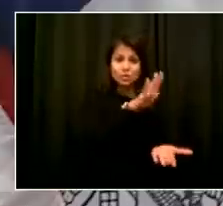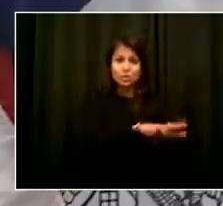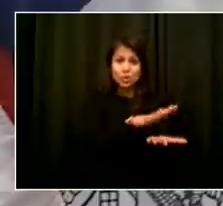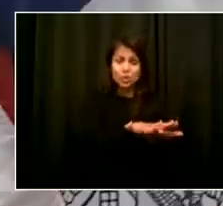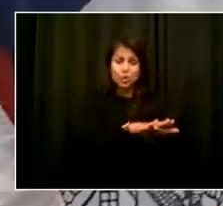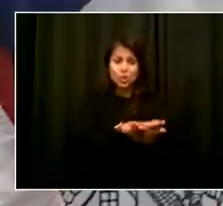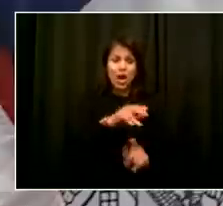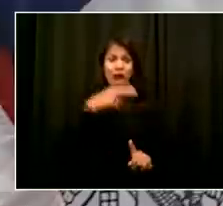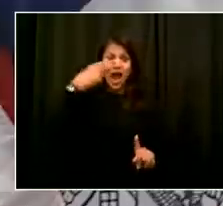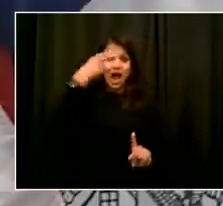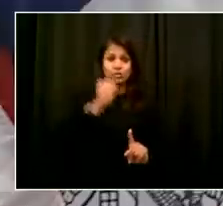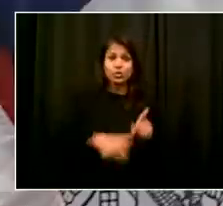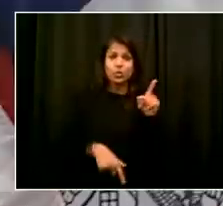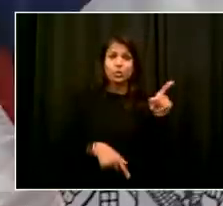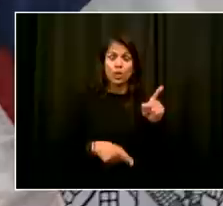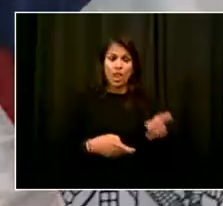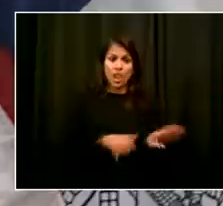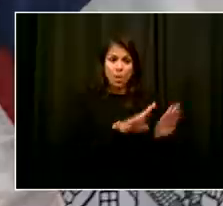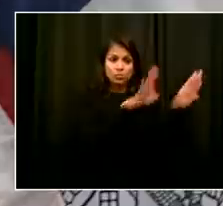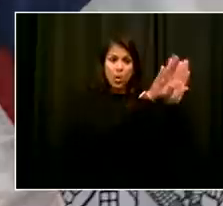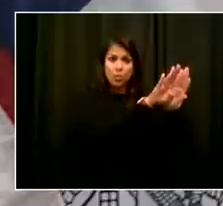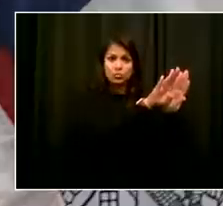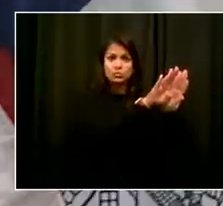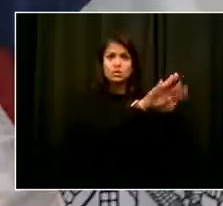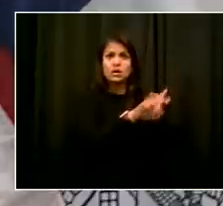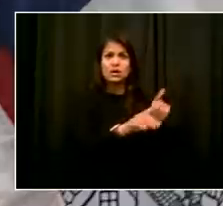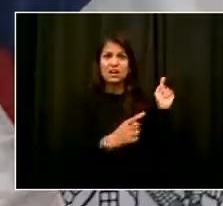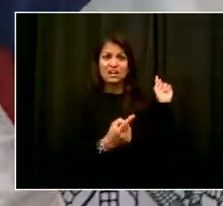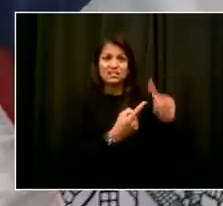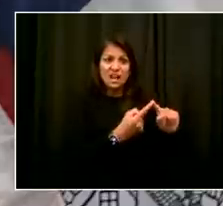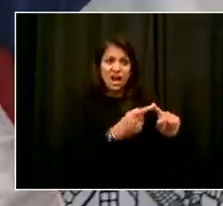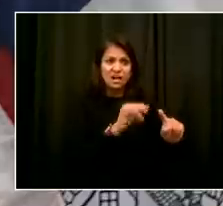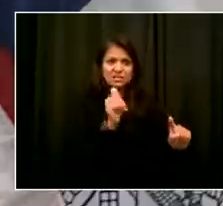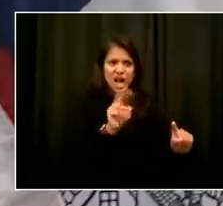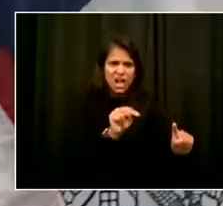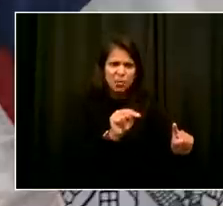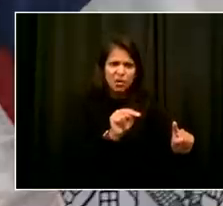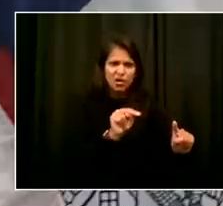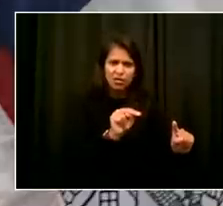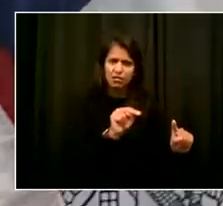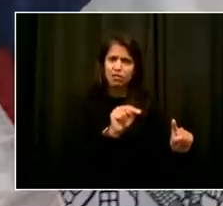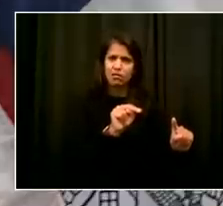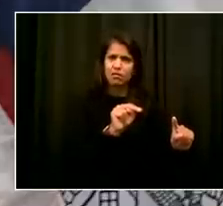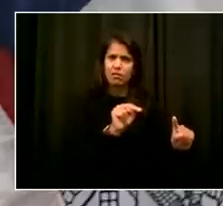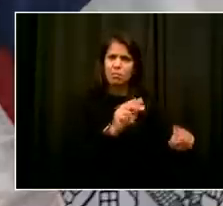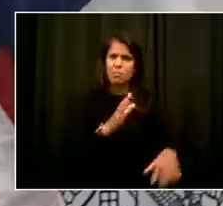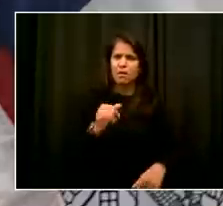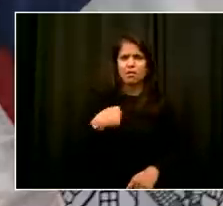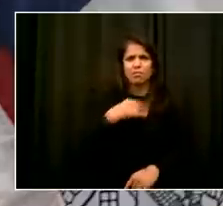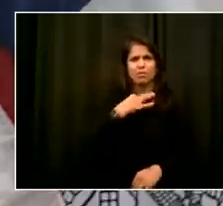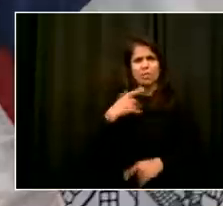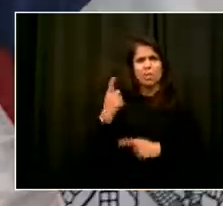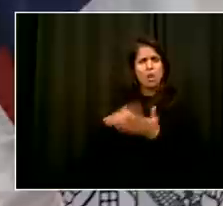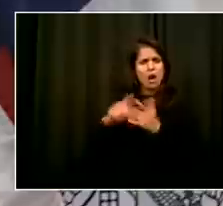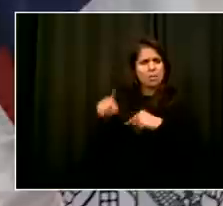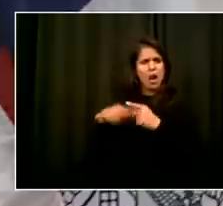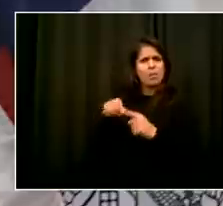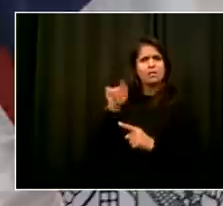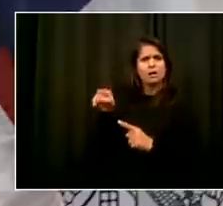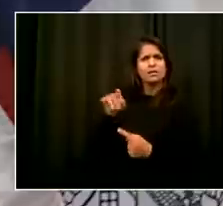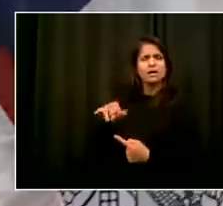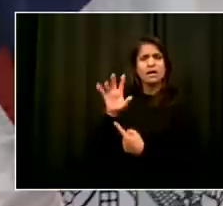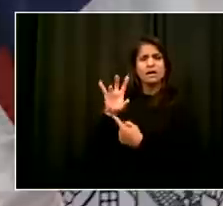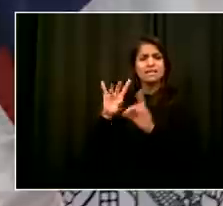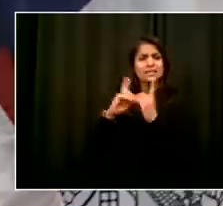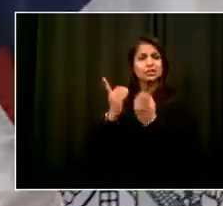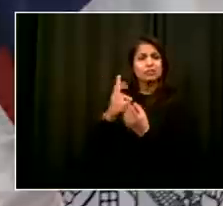classes in these schools, not in District 75. Are these students going to have to wait till the new year, or will the special ed classes be opening earlier? It's a